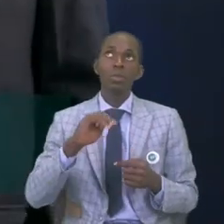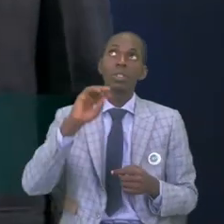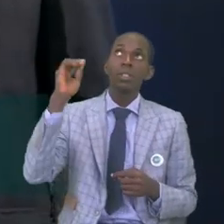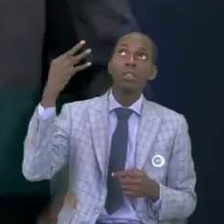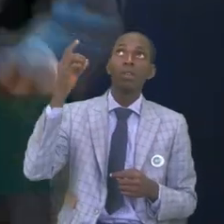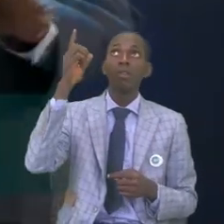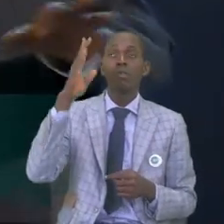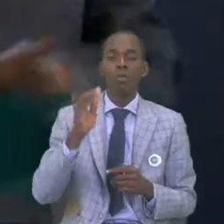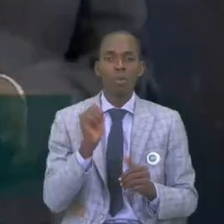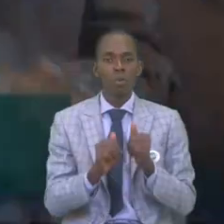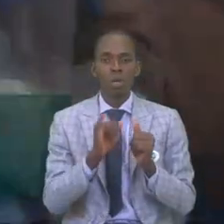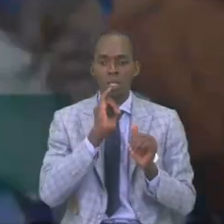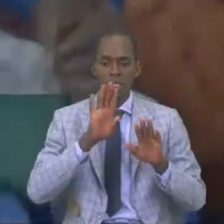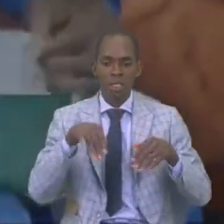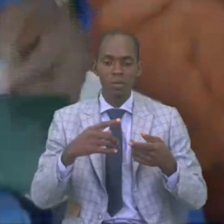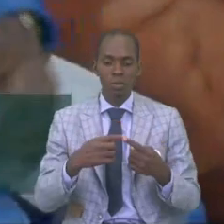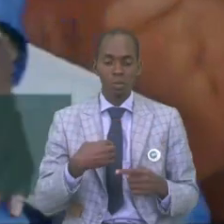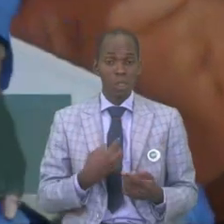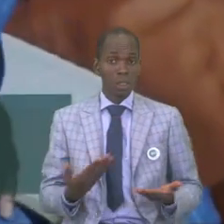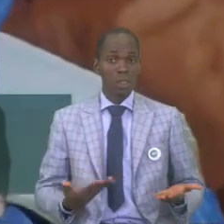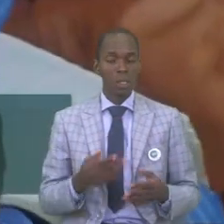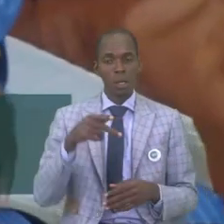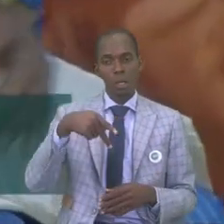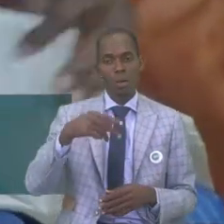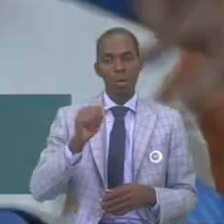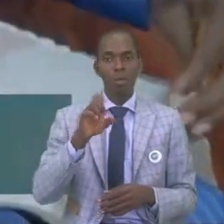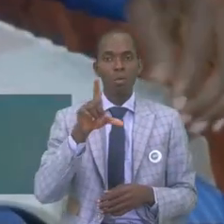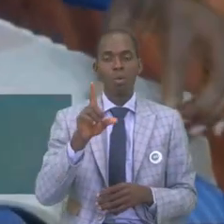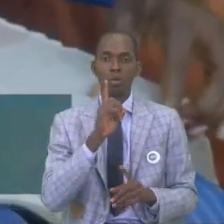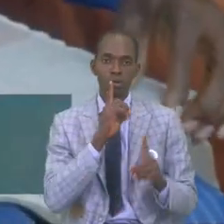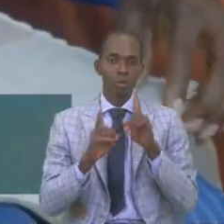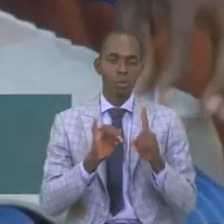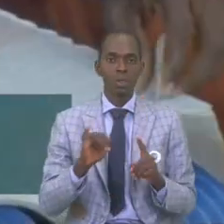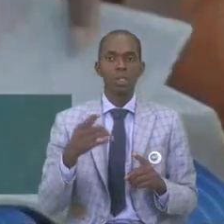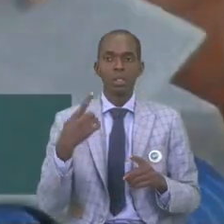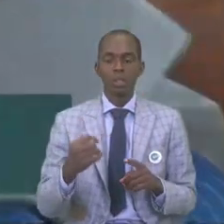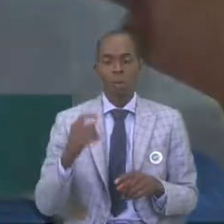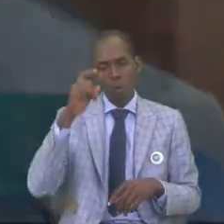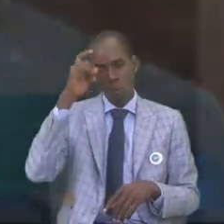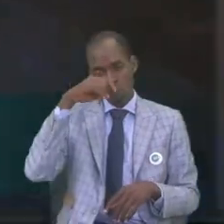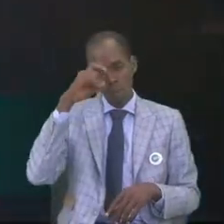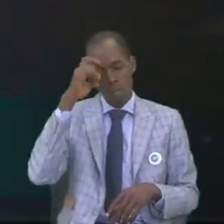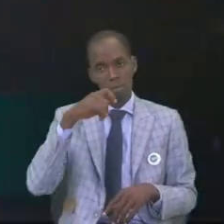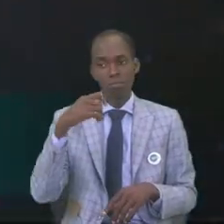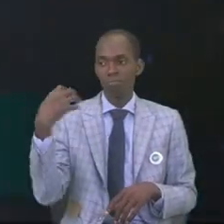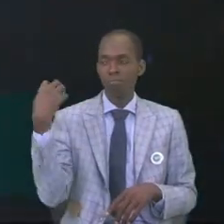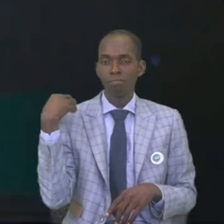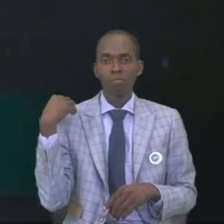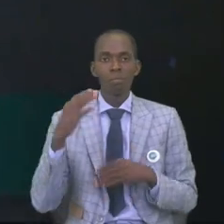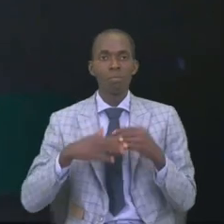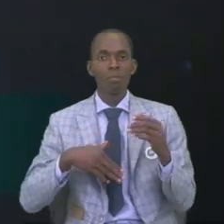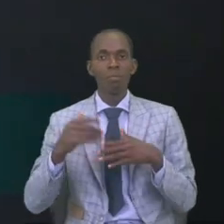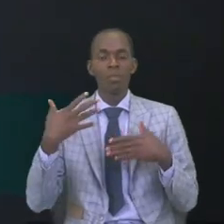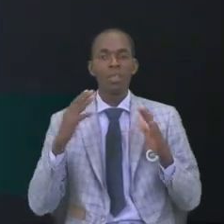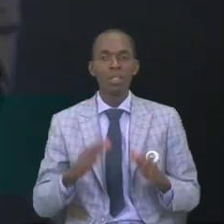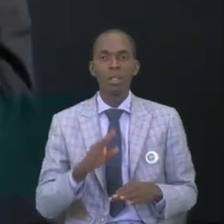is given unto me. Here is Paul the apostle, a master, a wise master builder, and he had been used of God to lay